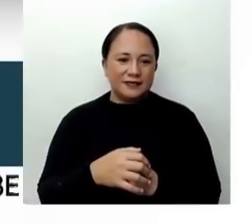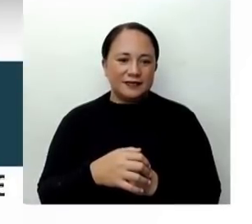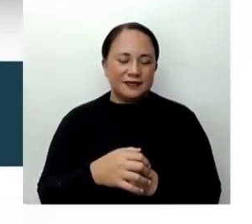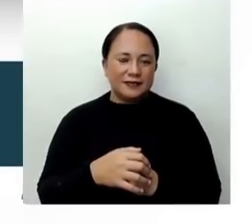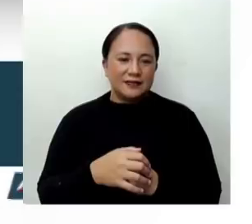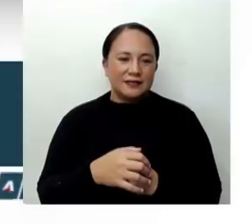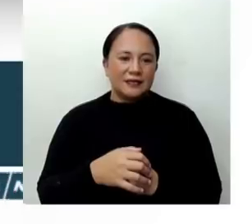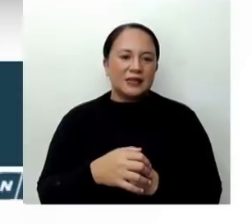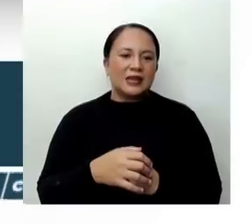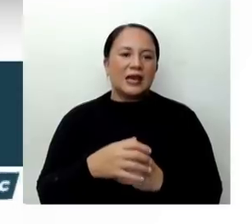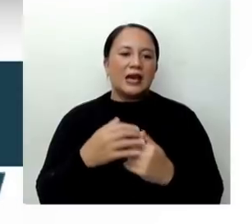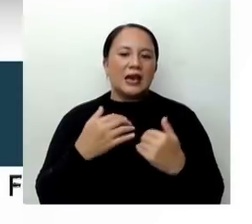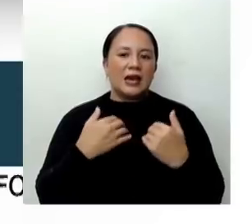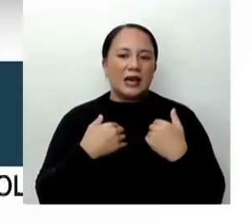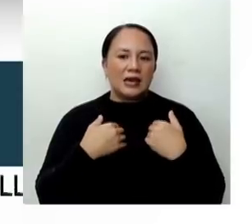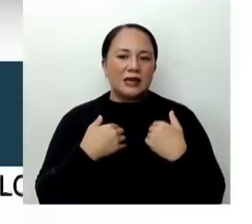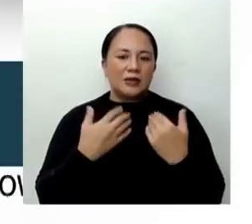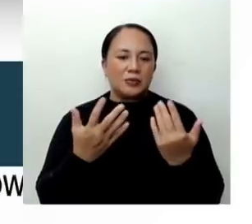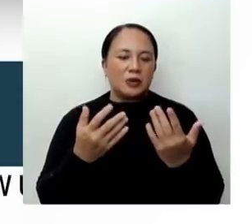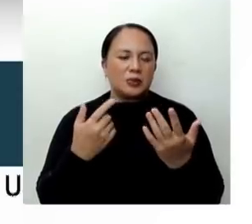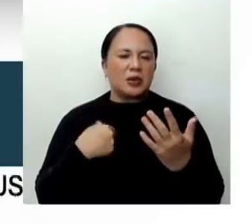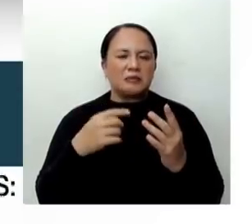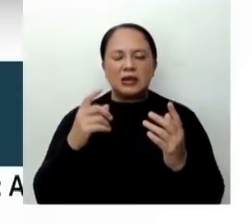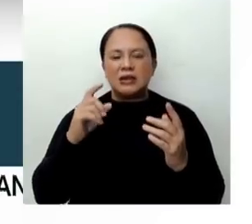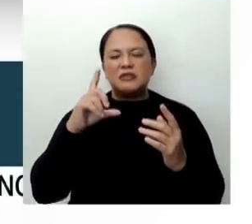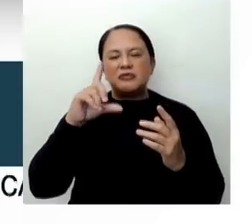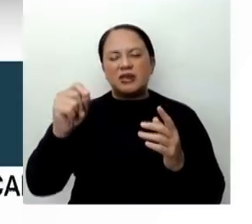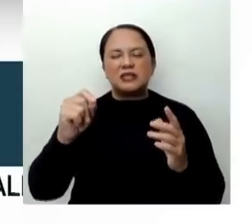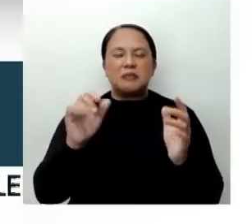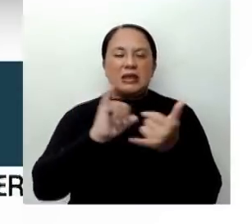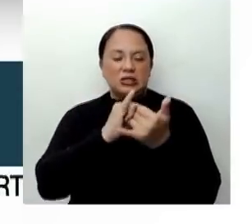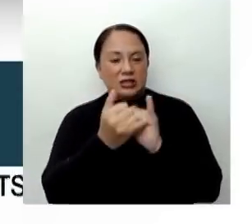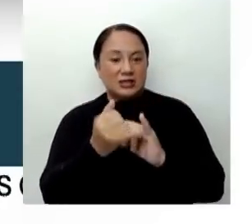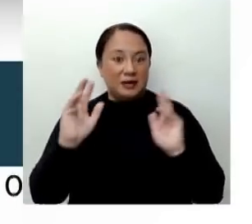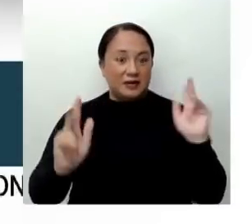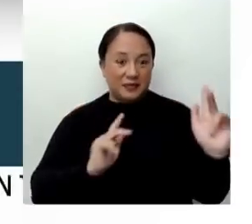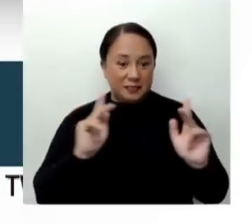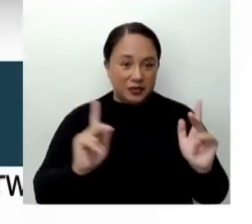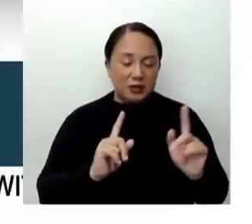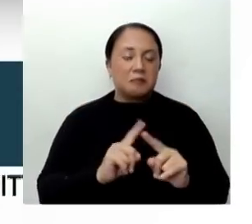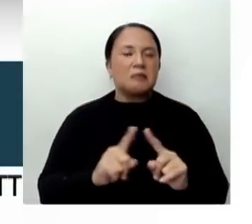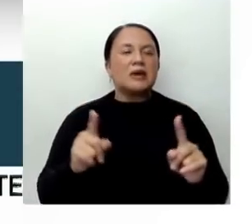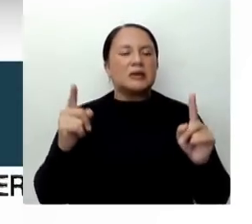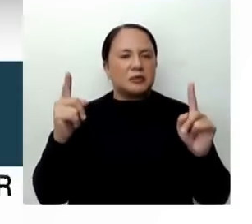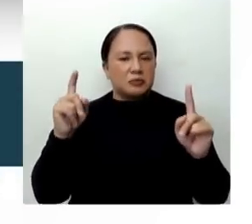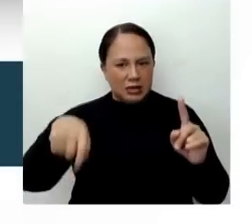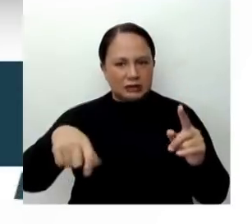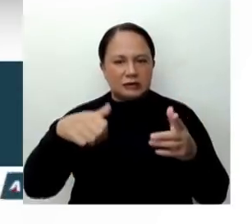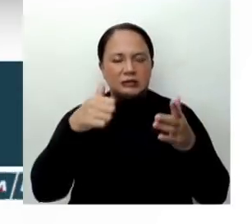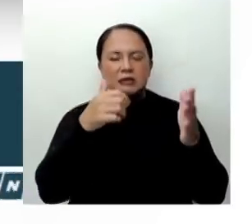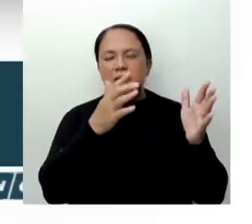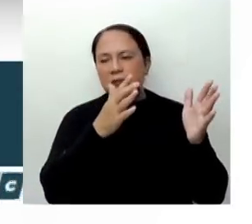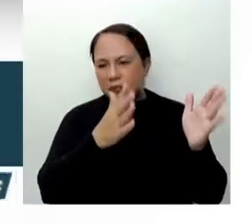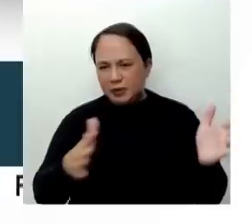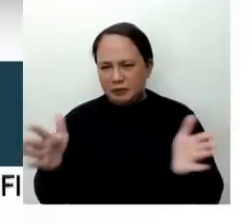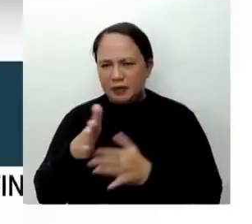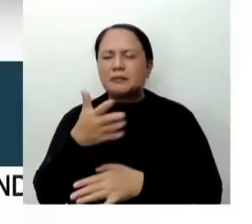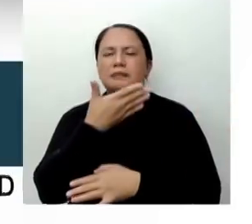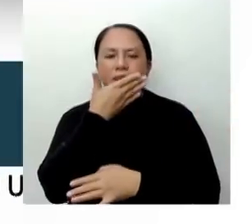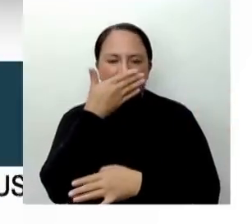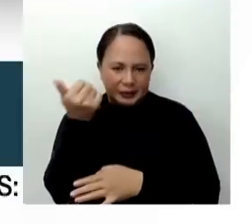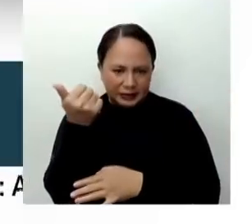typhoons kami, but madaling mag-adjust ang tao eh. Pero we have to prepare better and better and better, learn